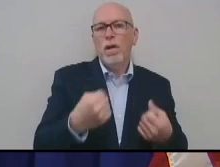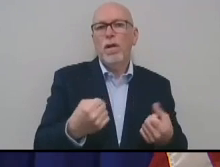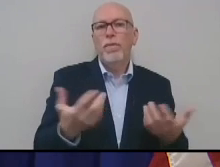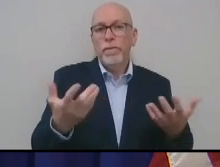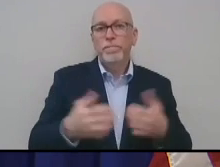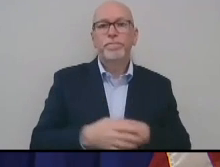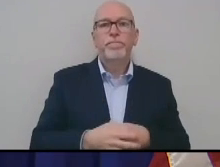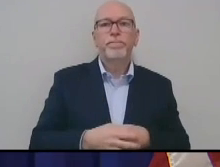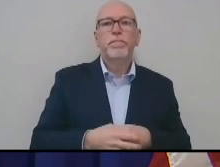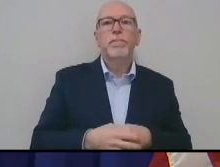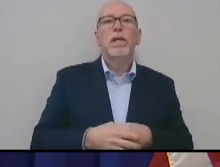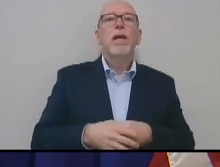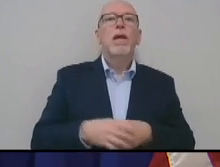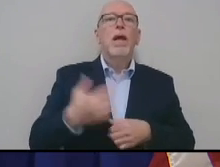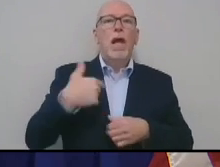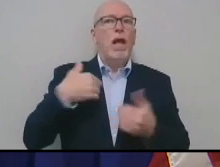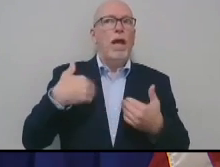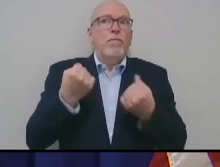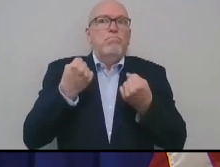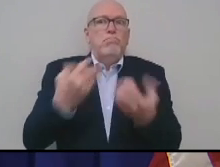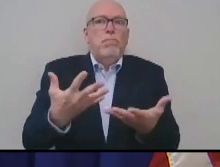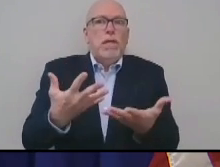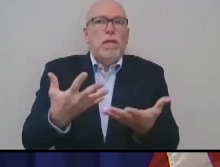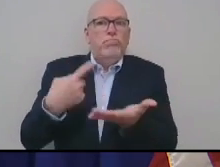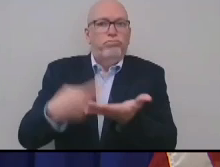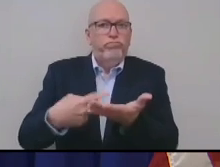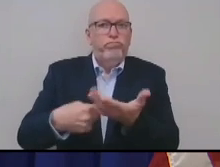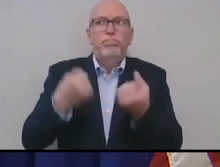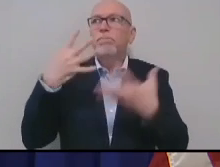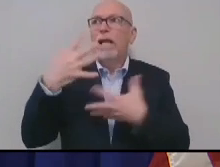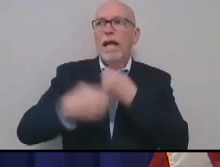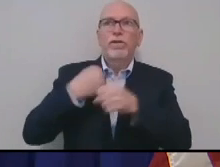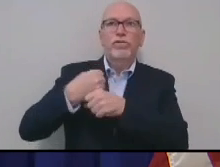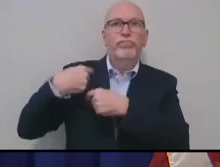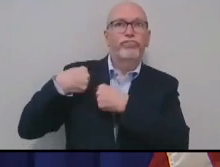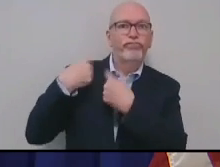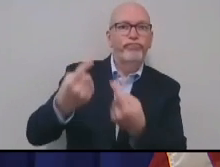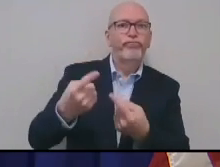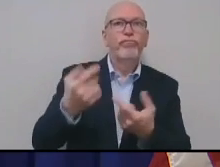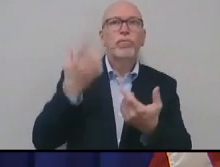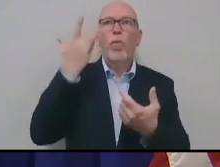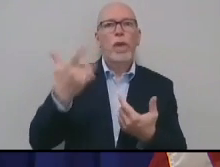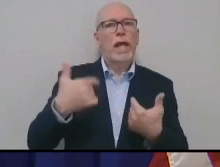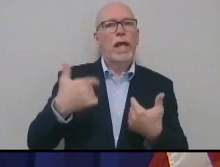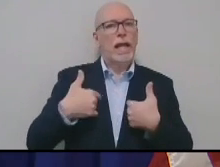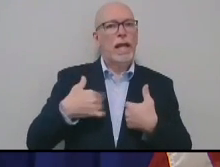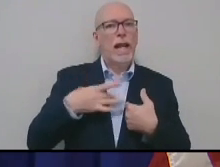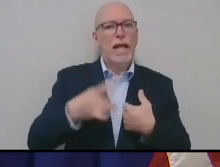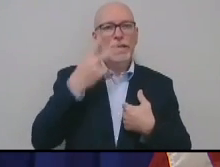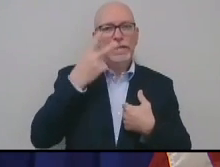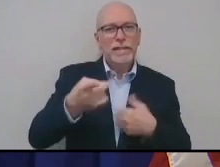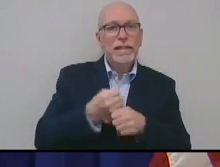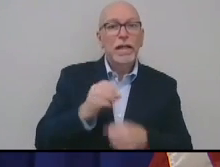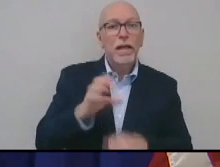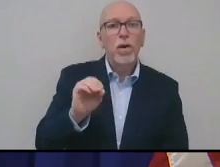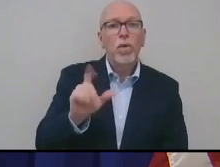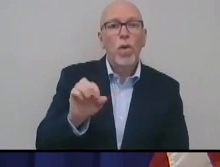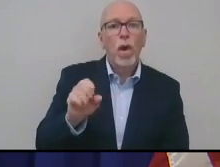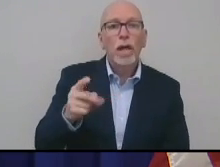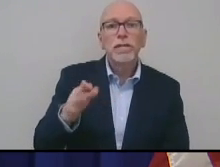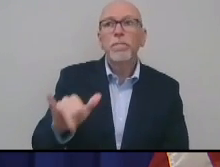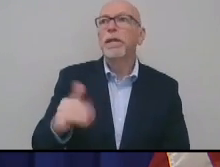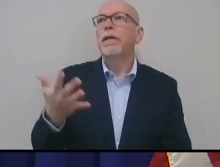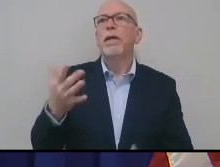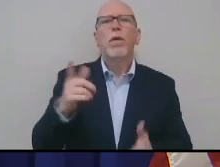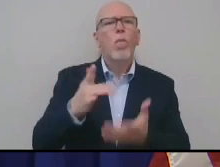had many, many discussions over many years with people about why I would like them to get a colonoscopy and what the barriers were to them